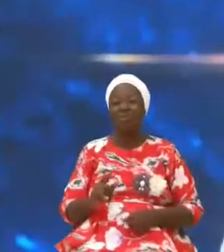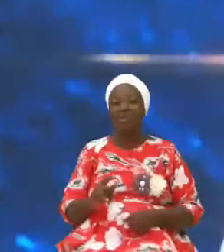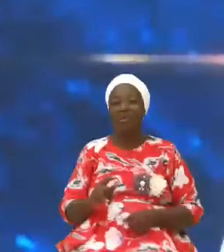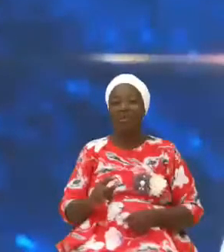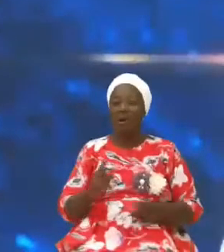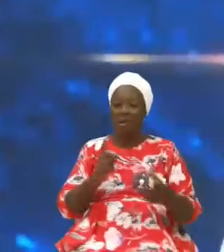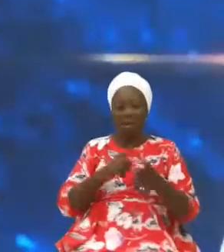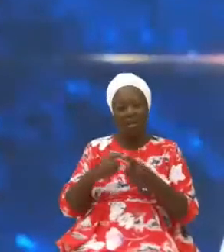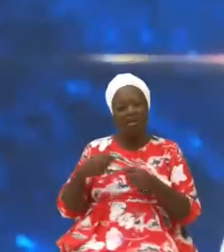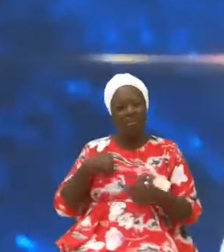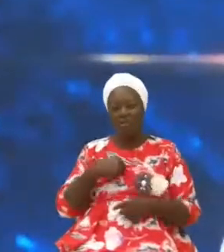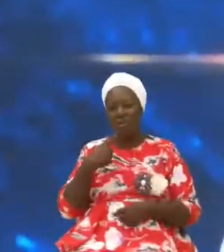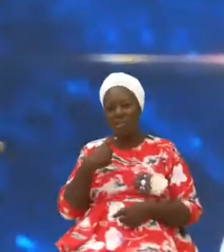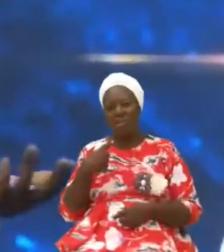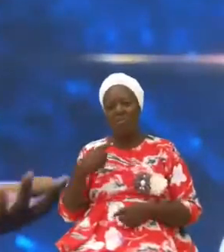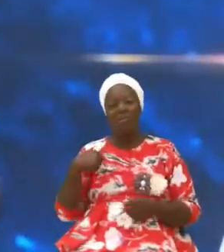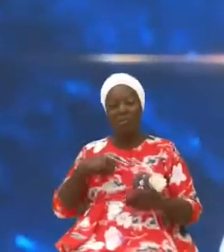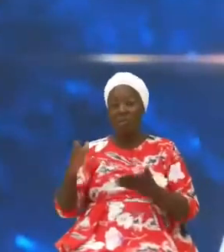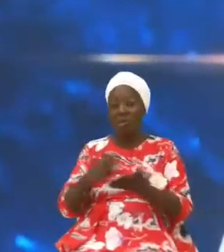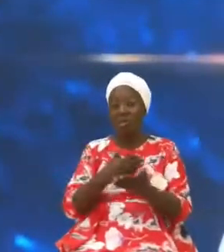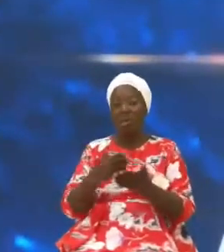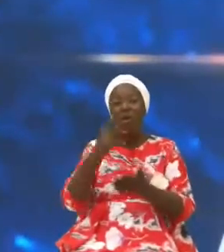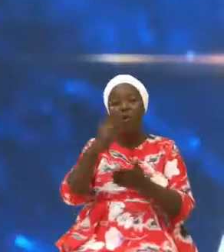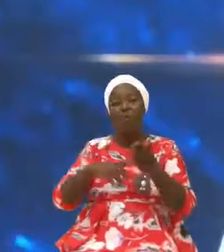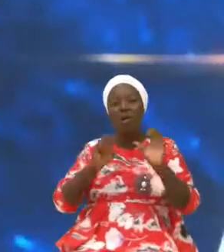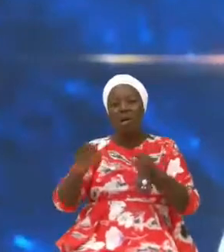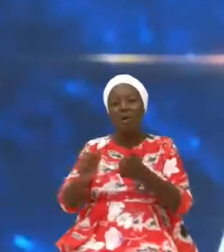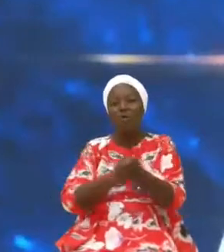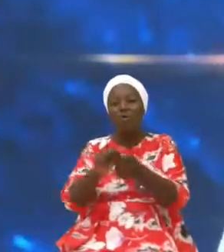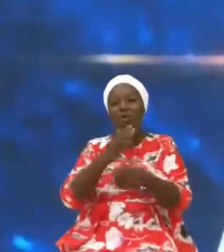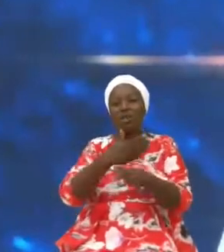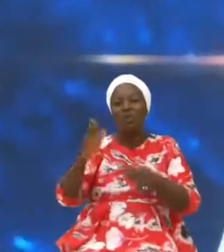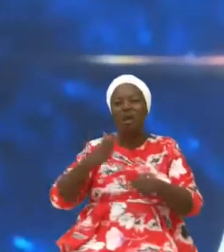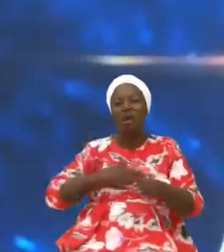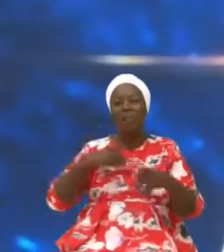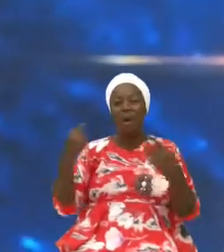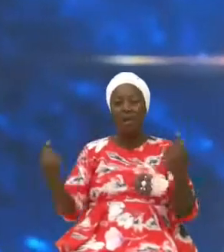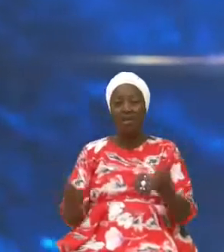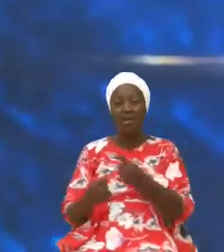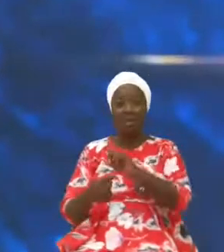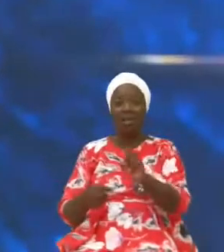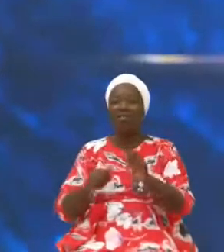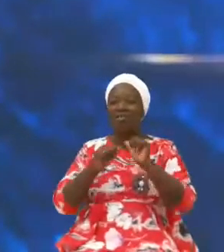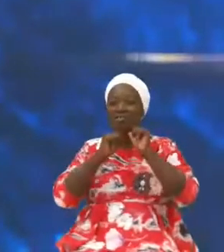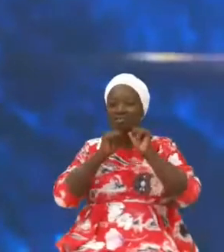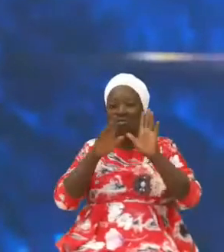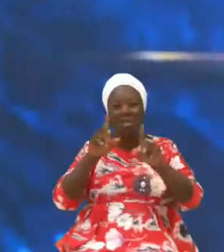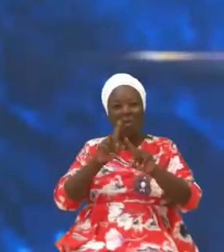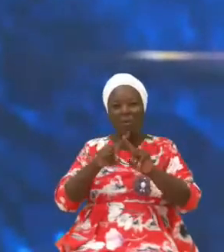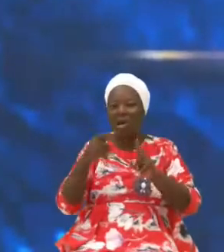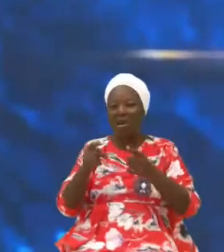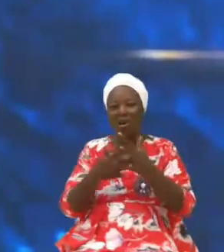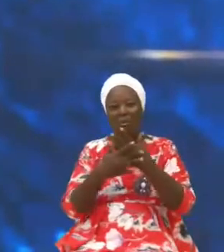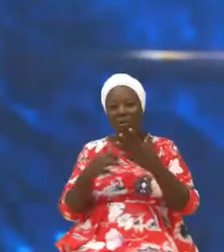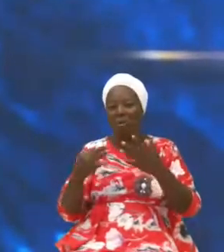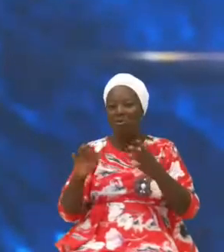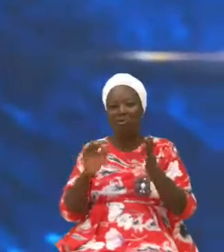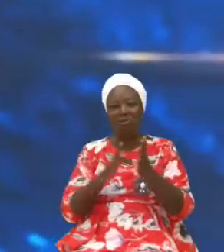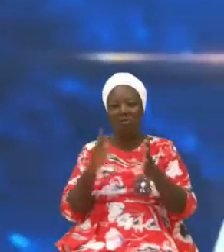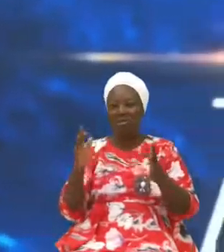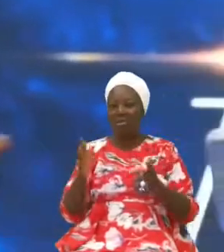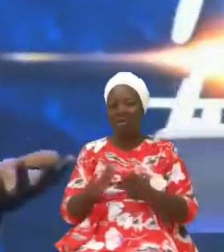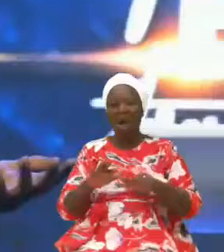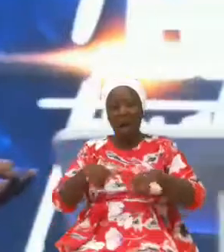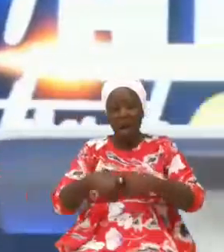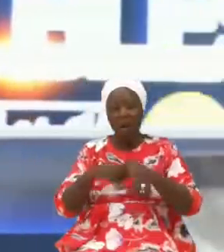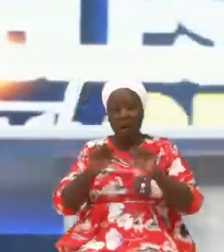seeing, what can wash away my sin? Nothing but the blood of Jesus. How can I